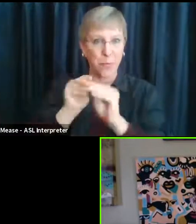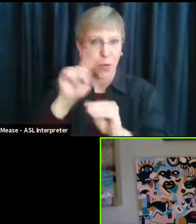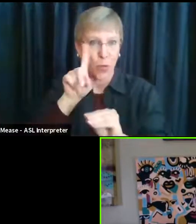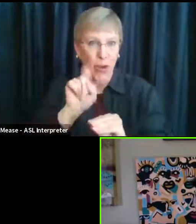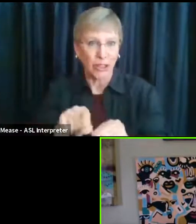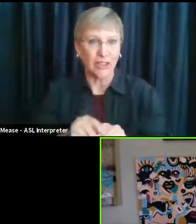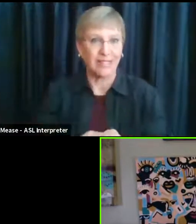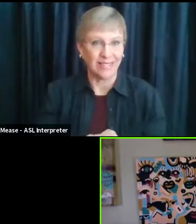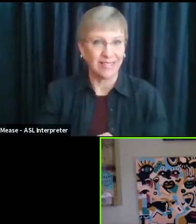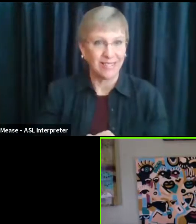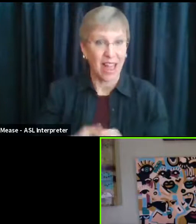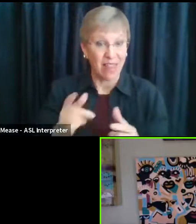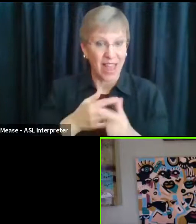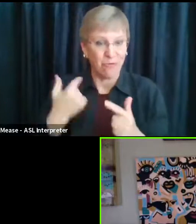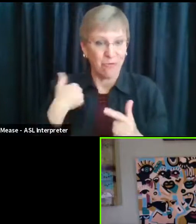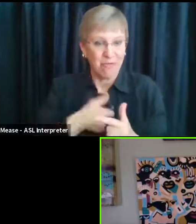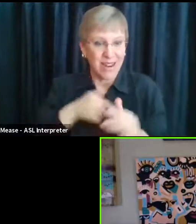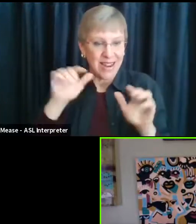that we can